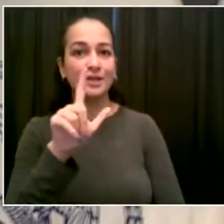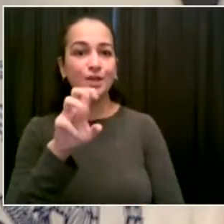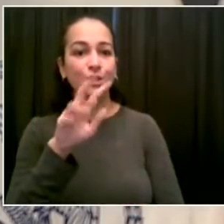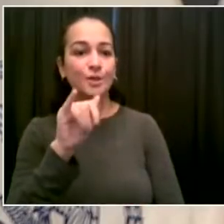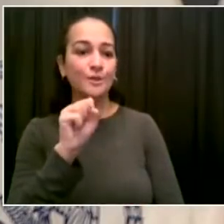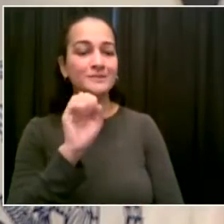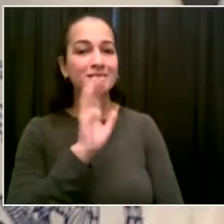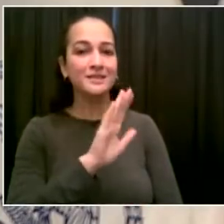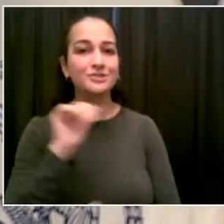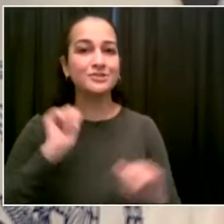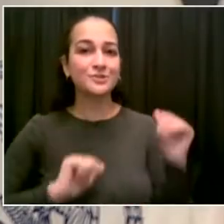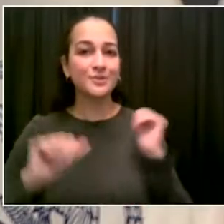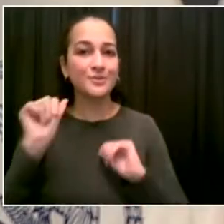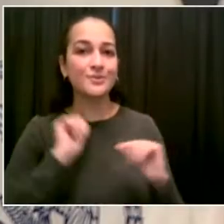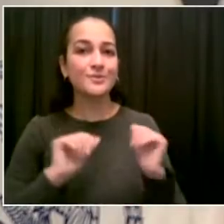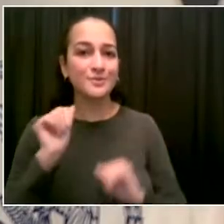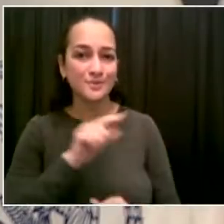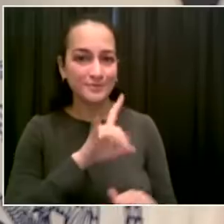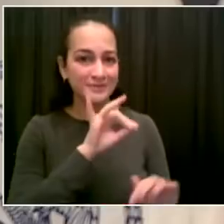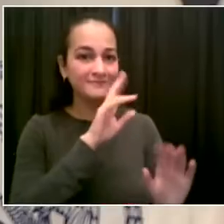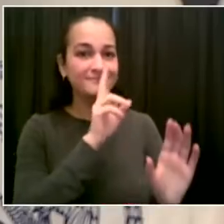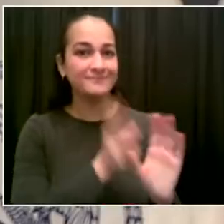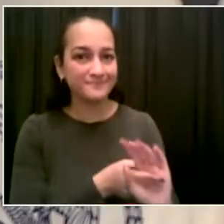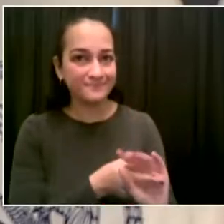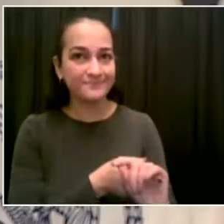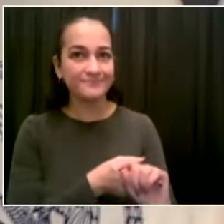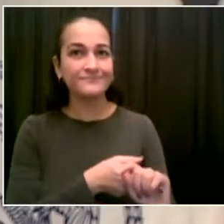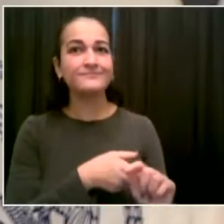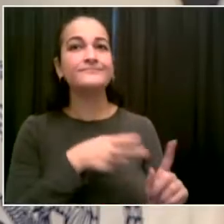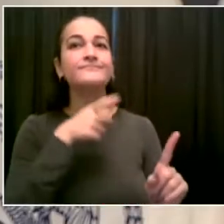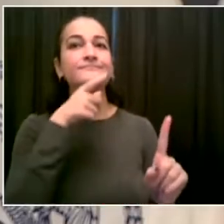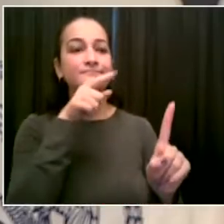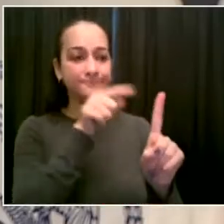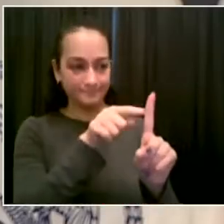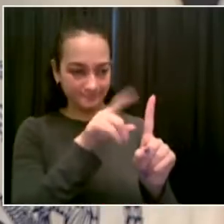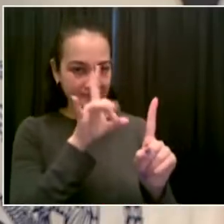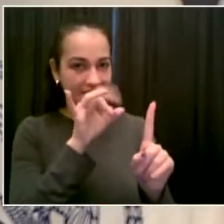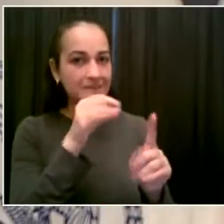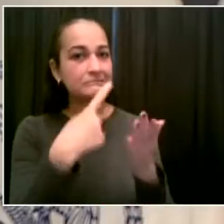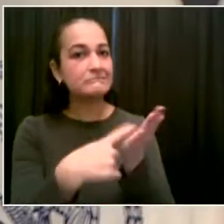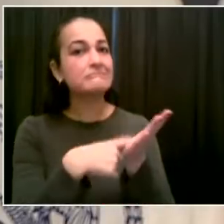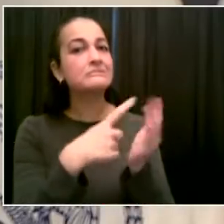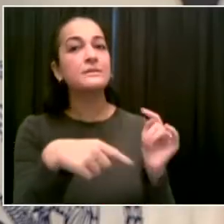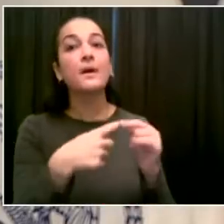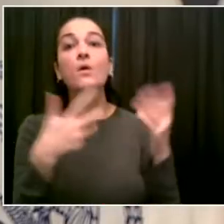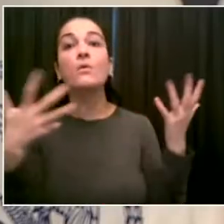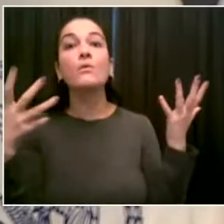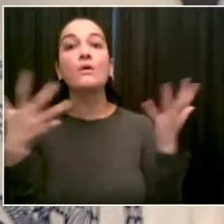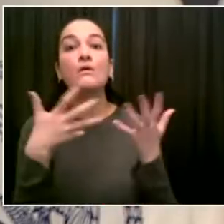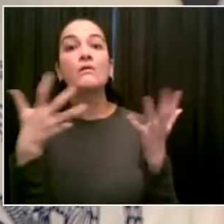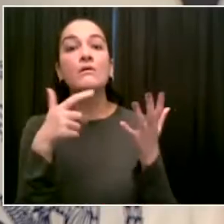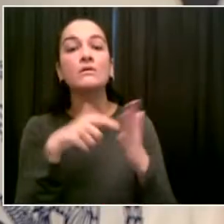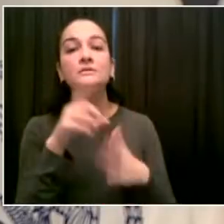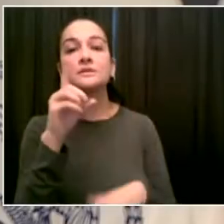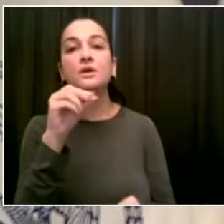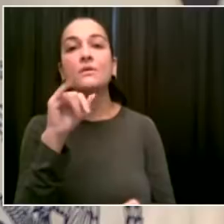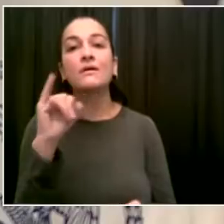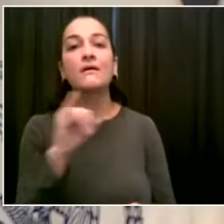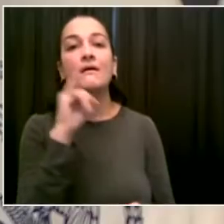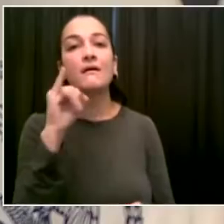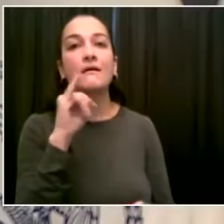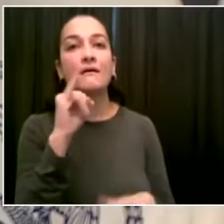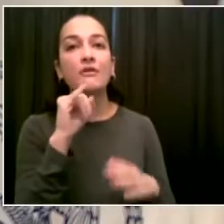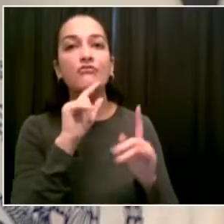about, you've cited inaccuracies in that report they put out. And he asked you for